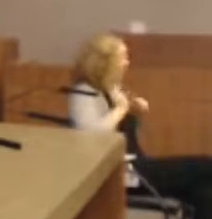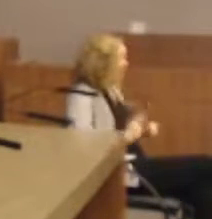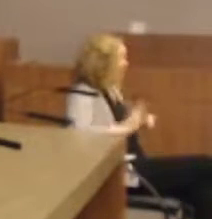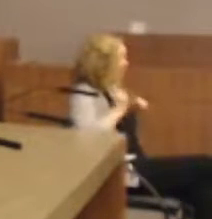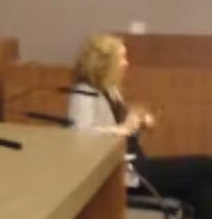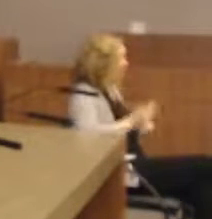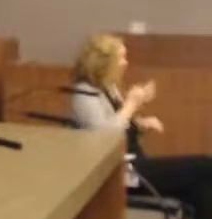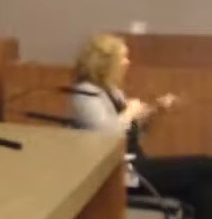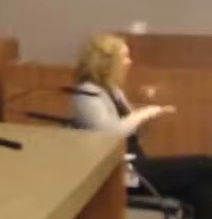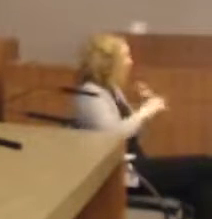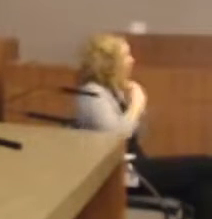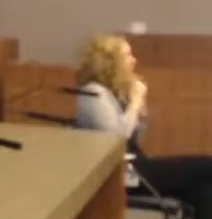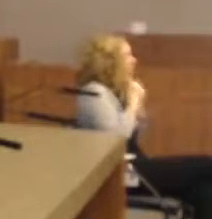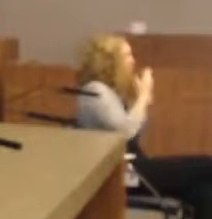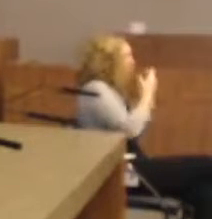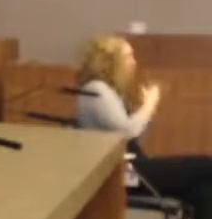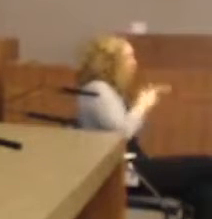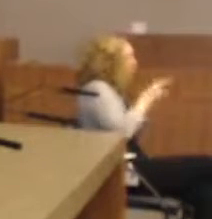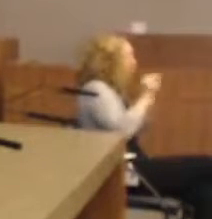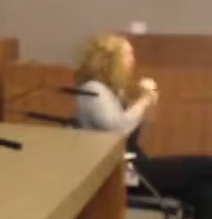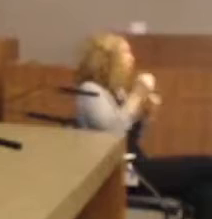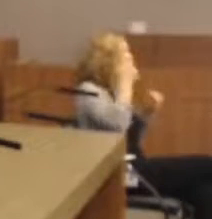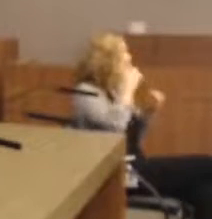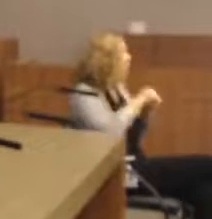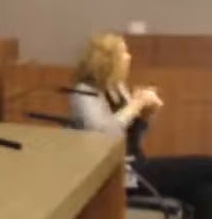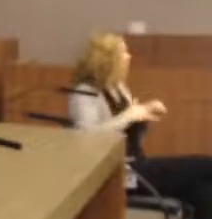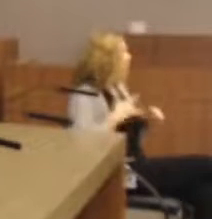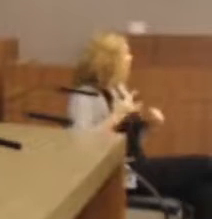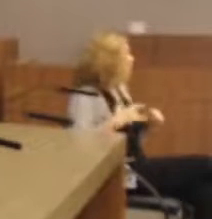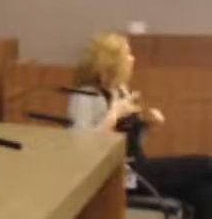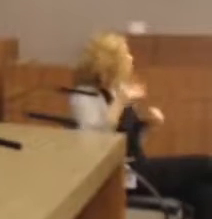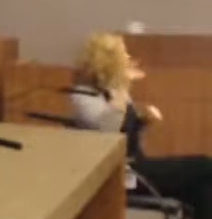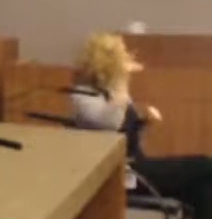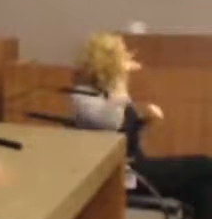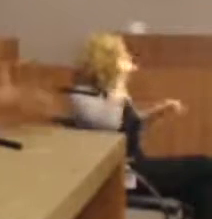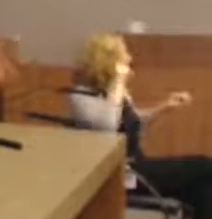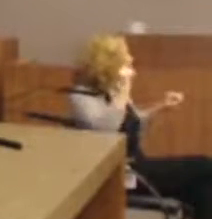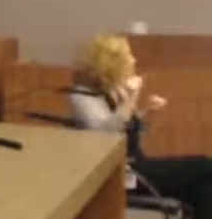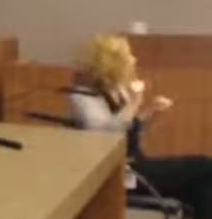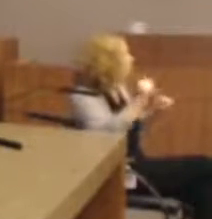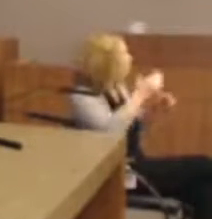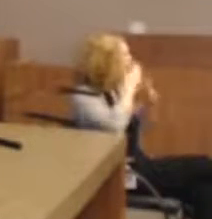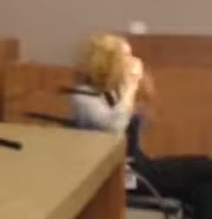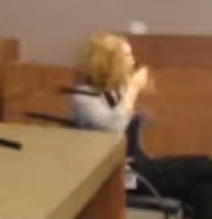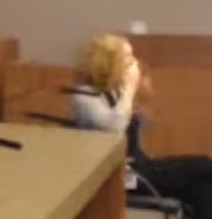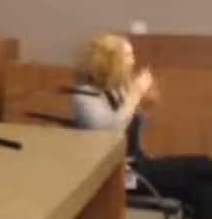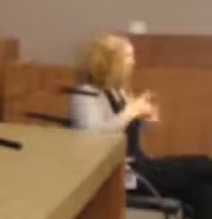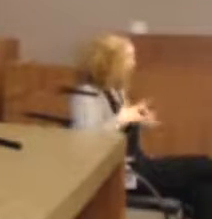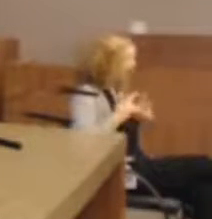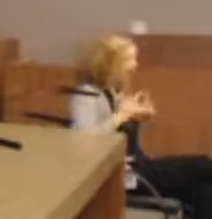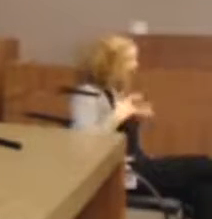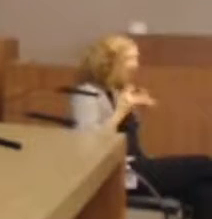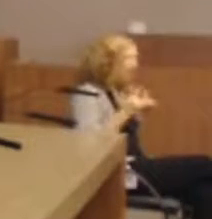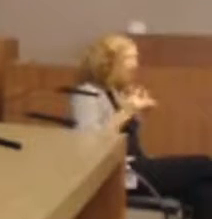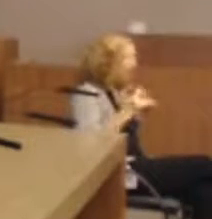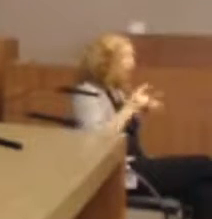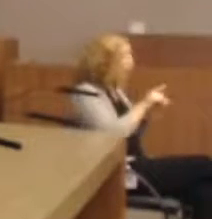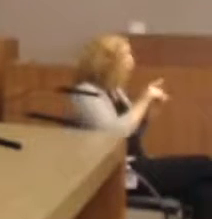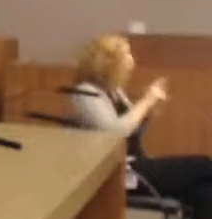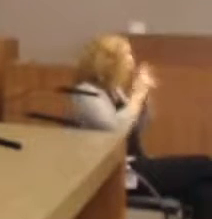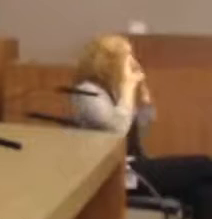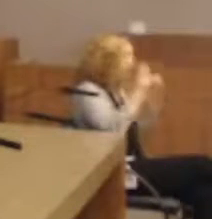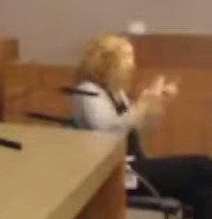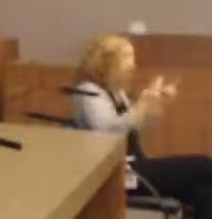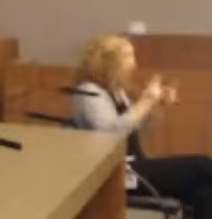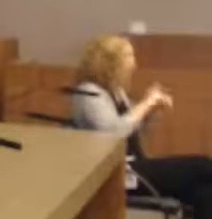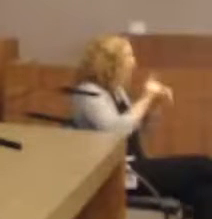the memory. So you can remember sensations, you can remember sounds, smells, feelings, even visual things, but you